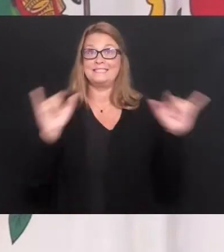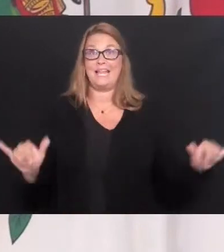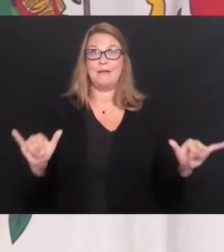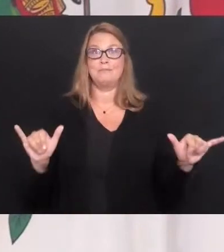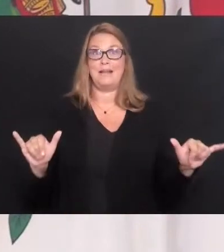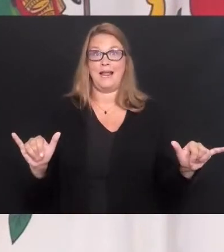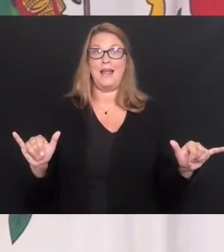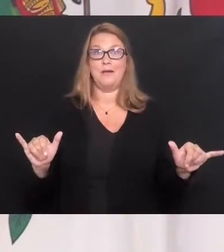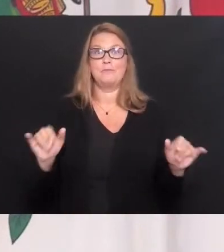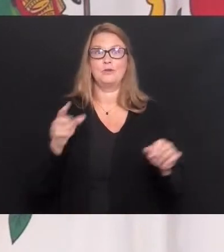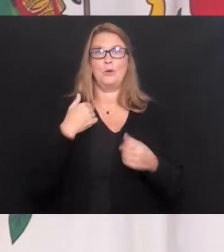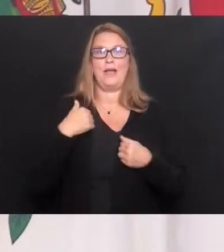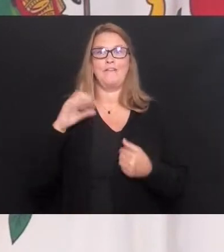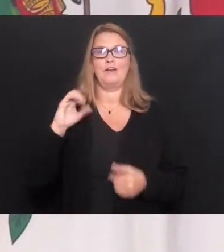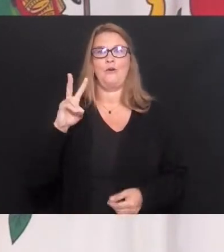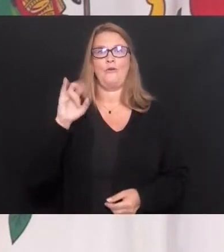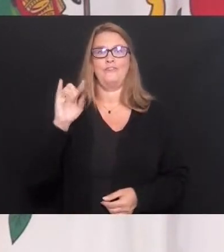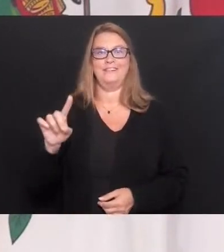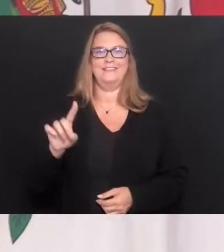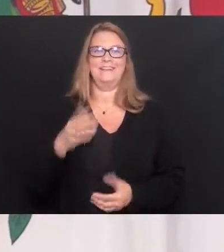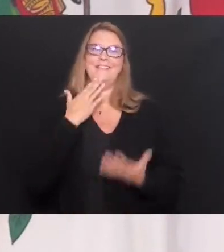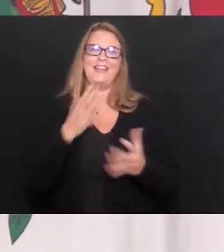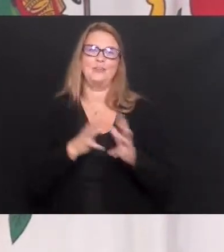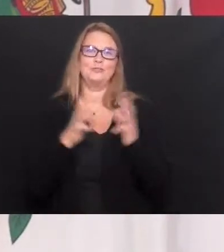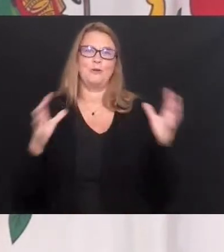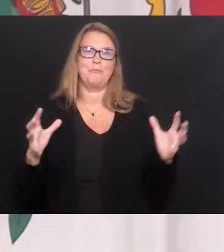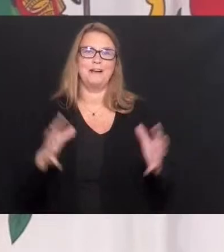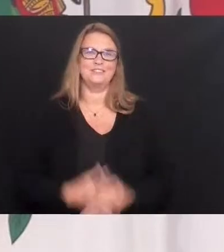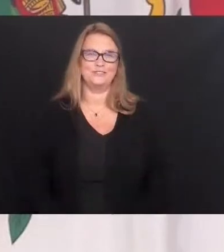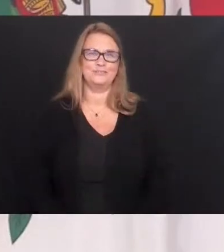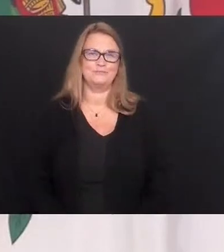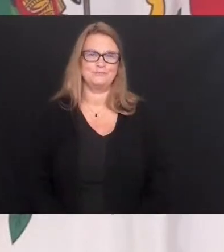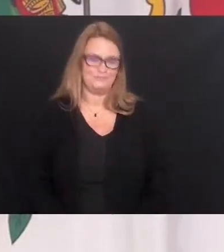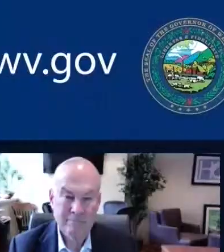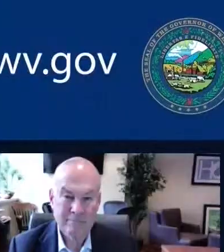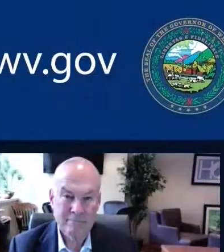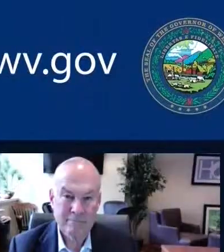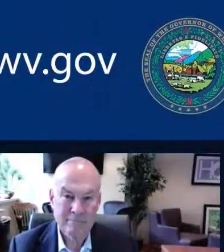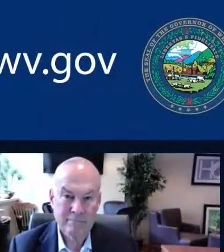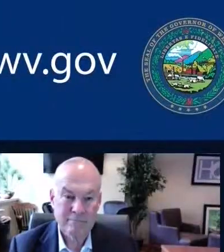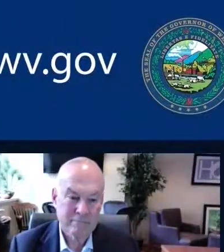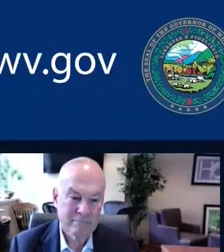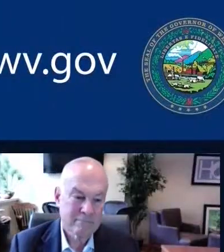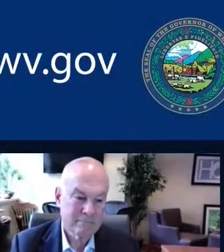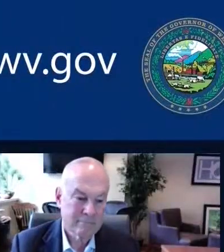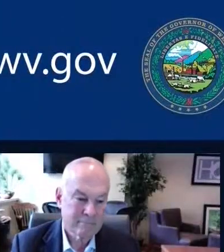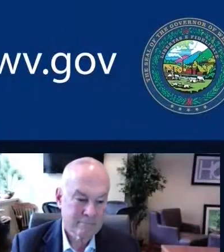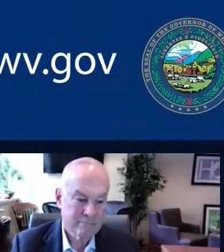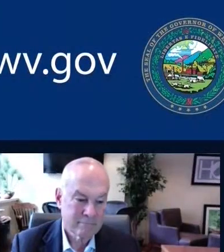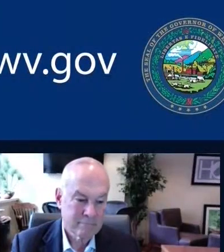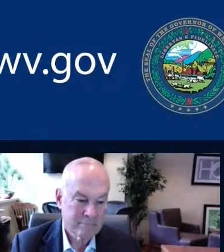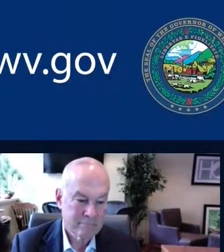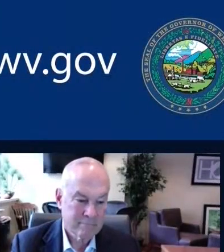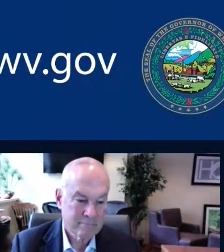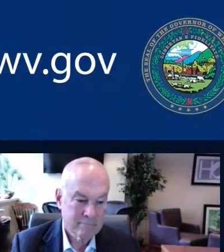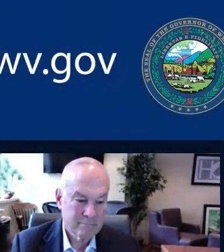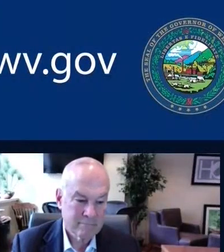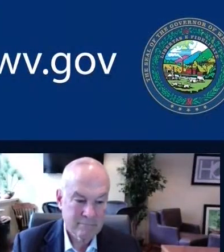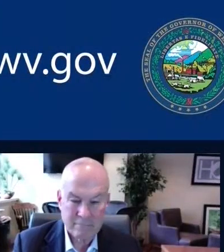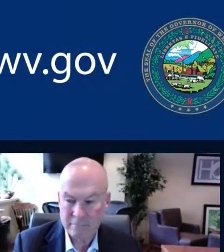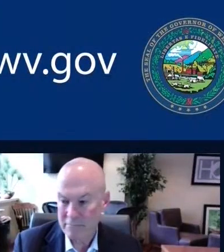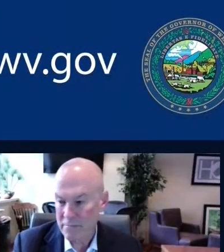COVID vaccine. Thank you so much. All right, thank you, Governor. Let's now go to Dr. Clay Marsh, our coronavirus czar.